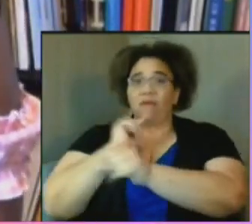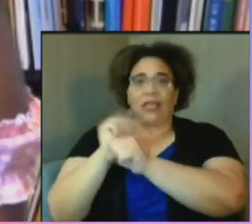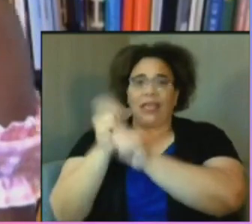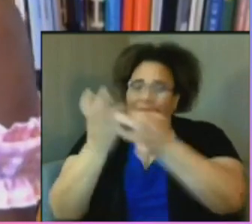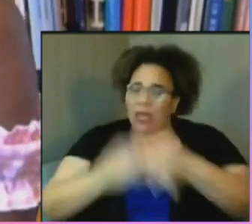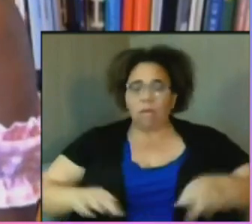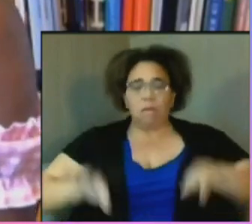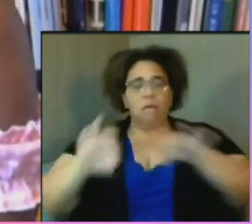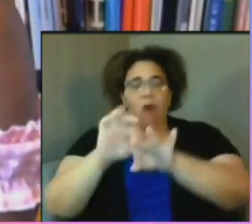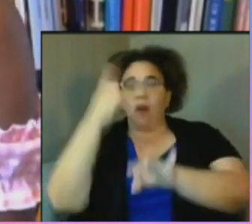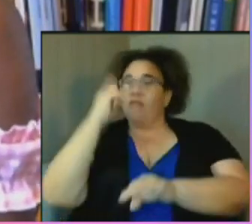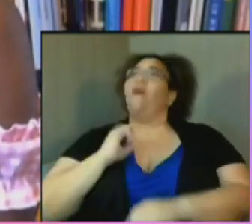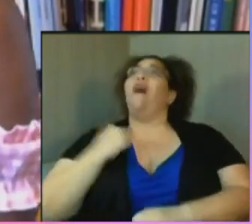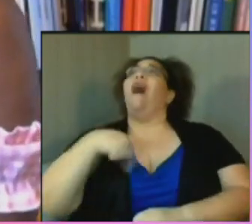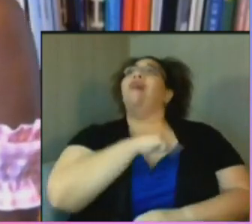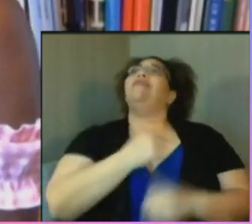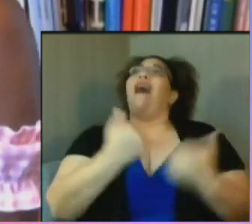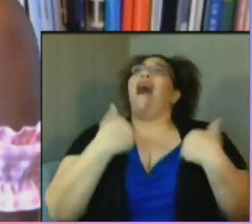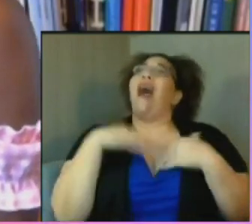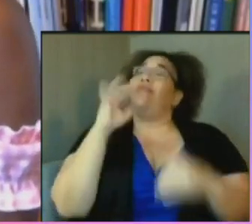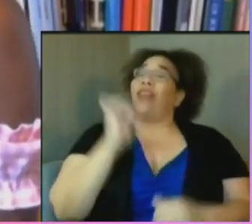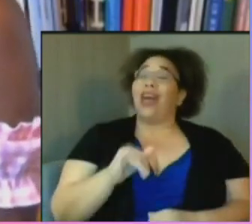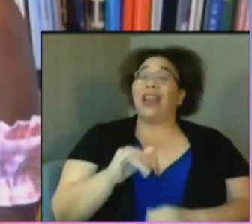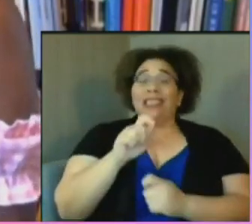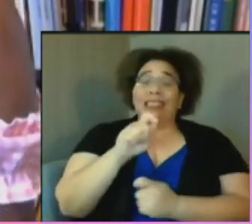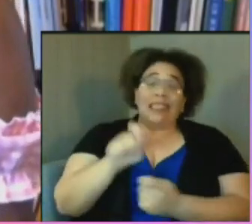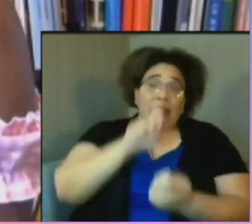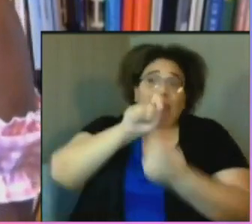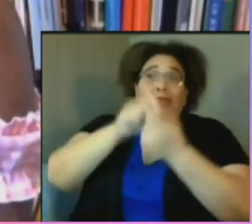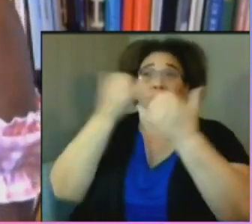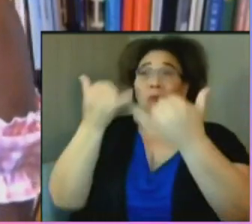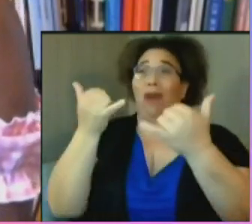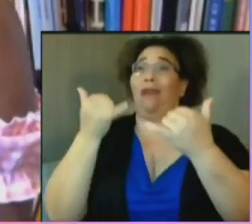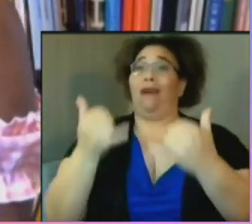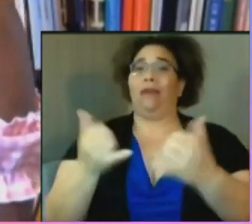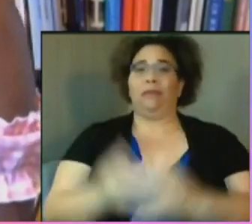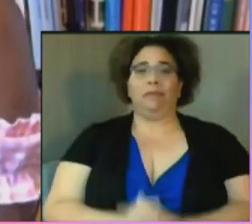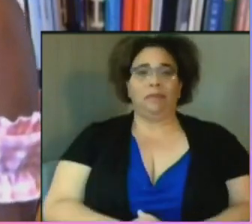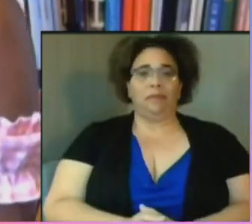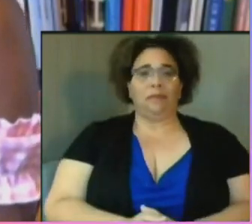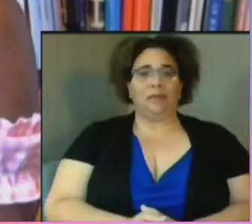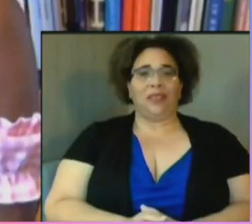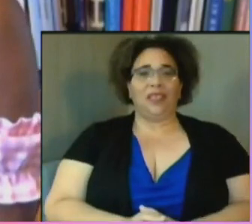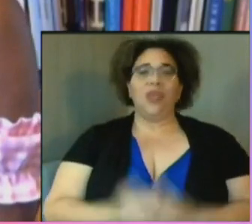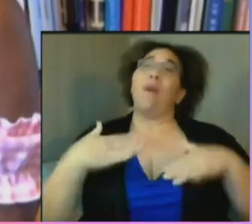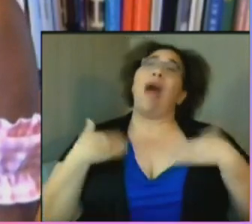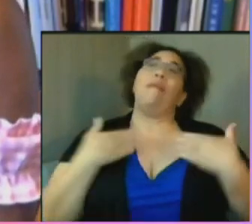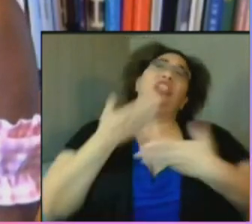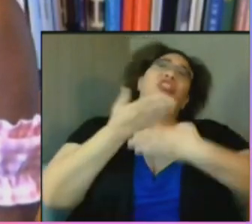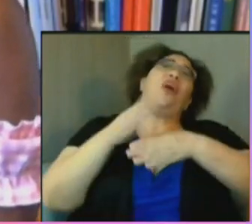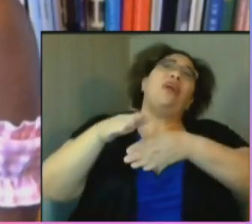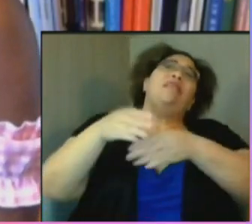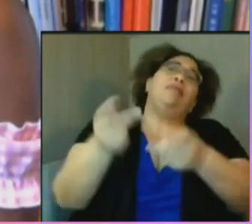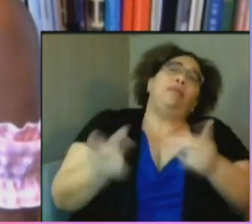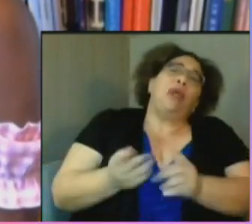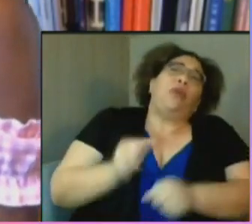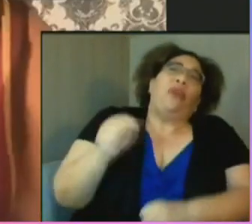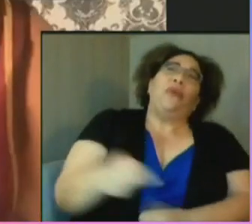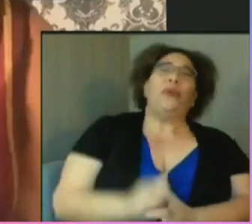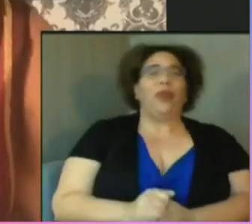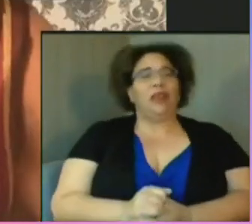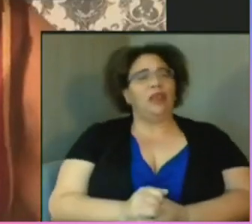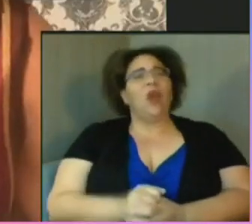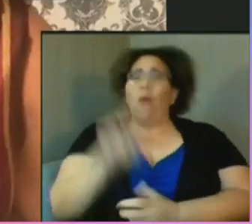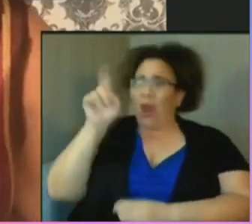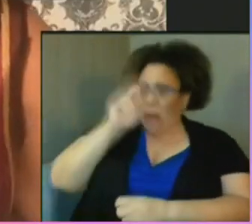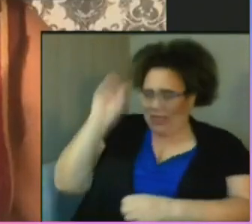us to have this, especially in this time. I'm so happy to be sharing space with you. 100%. What's going on